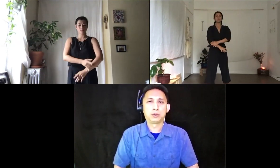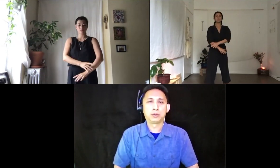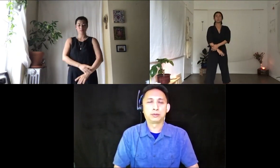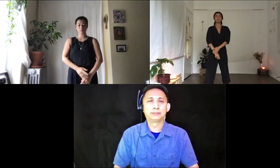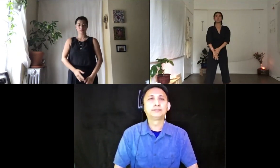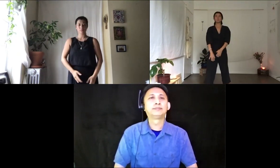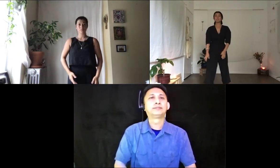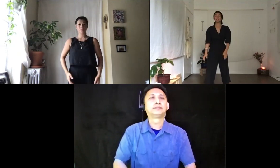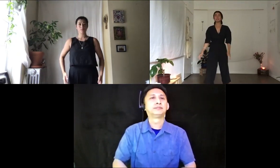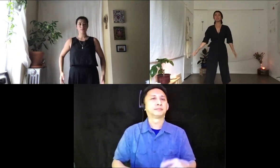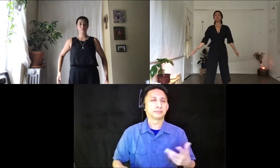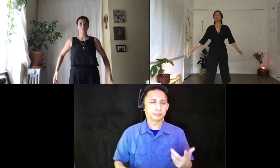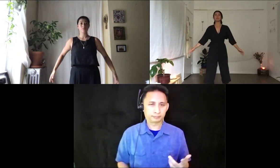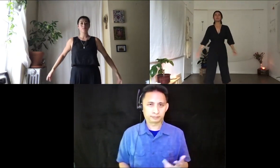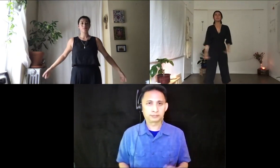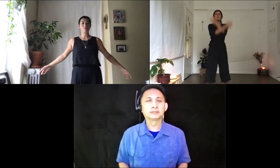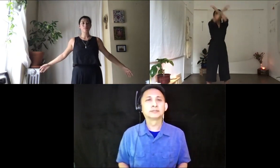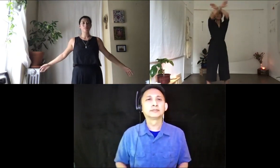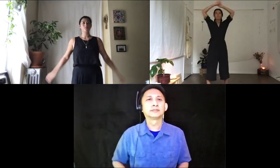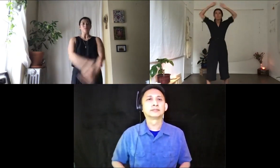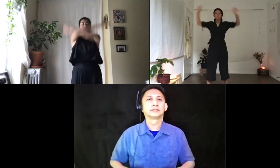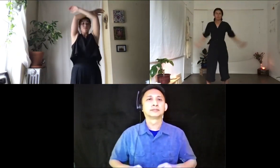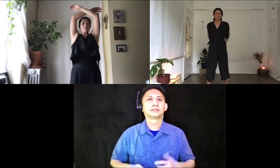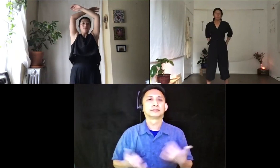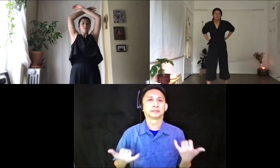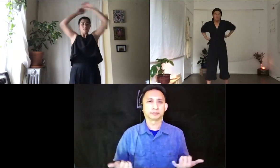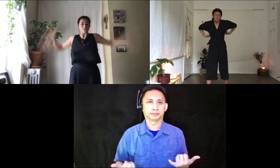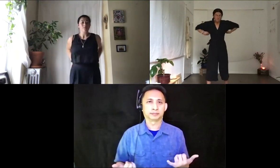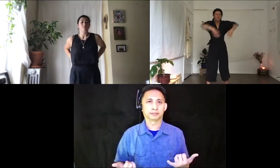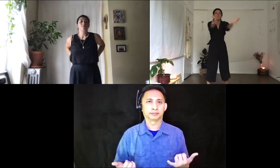Finish with Ping Chi.